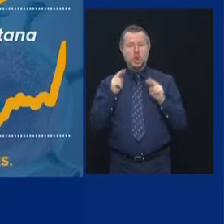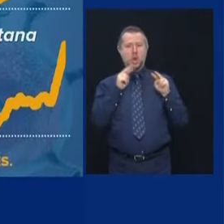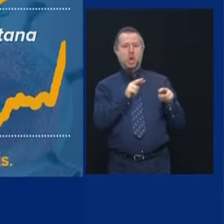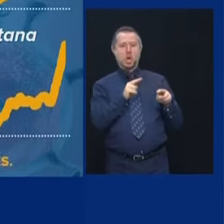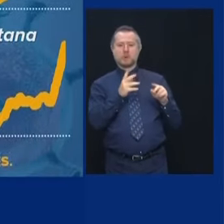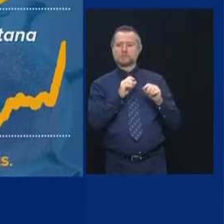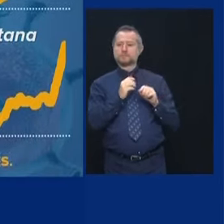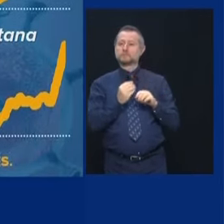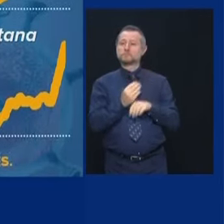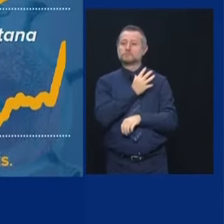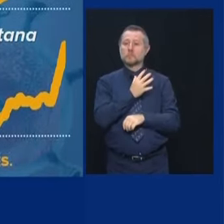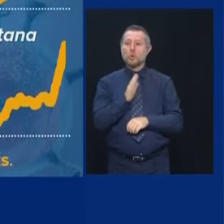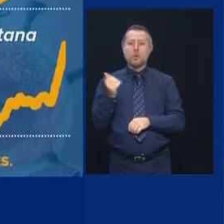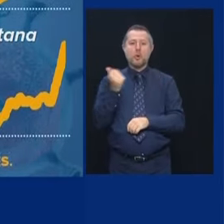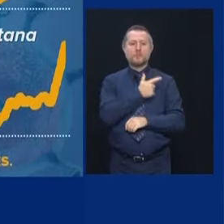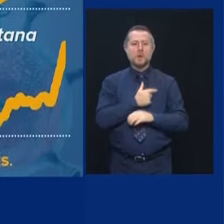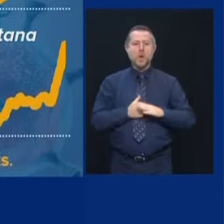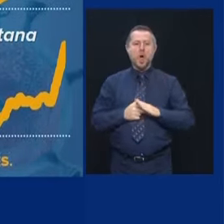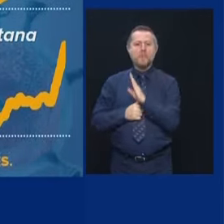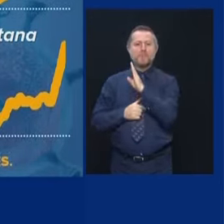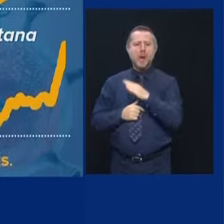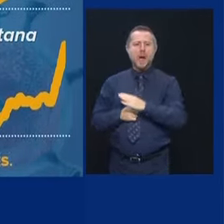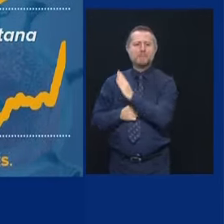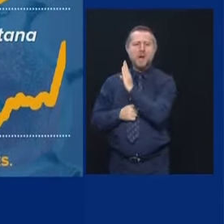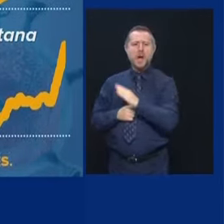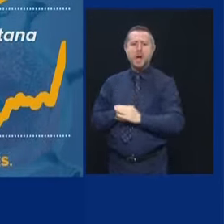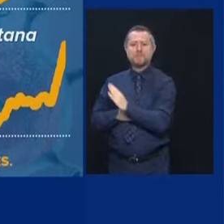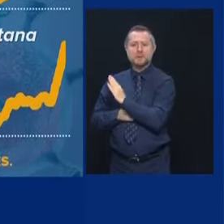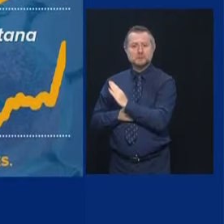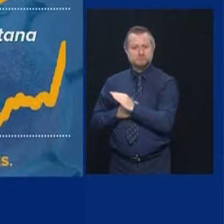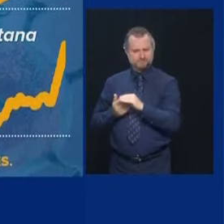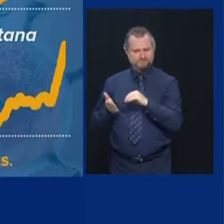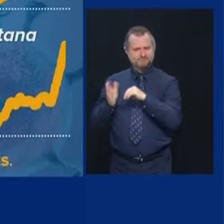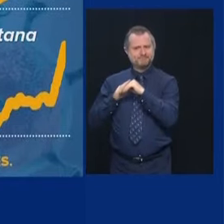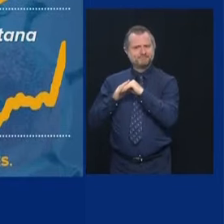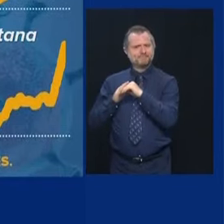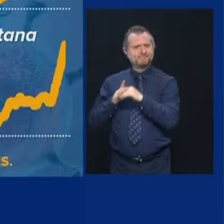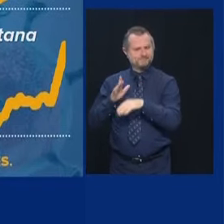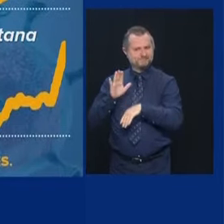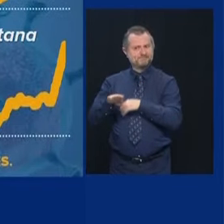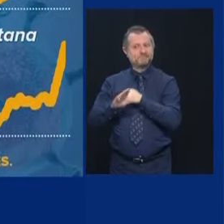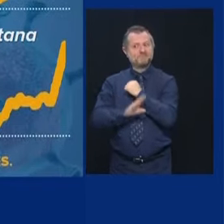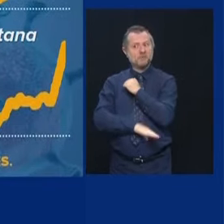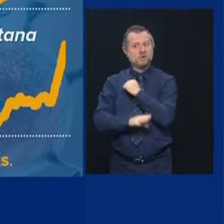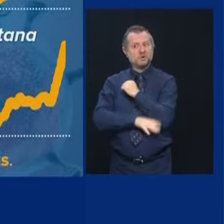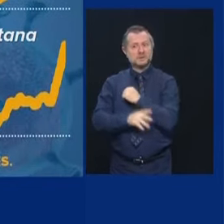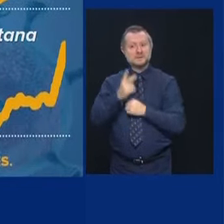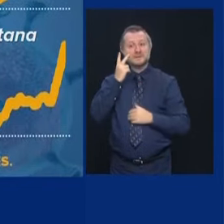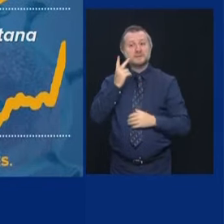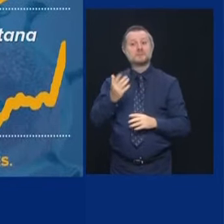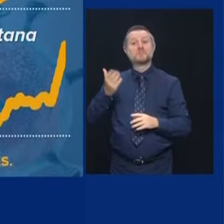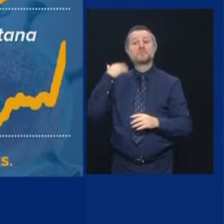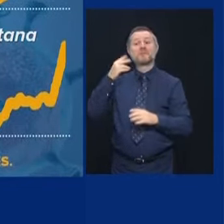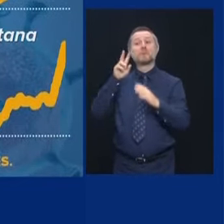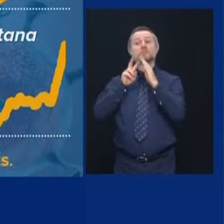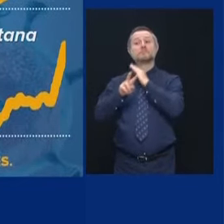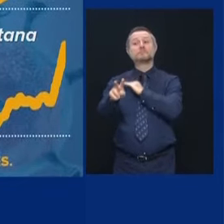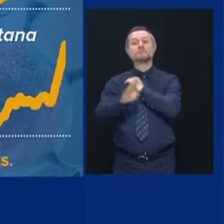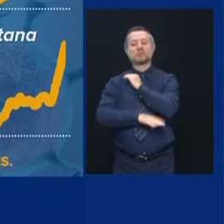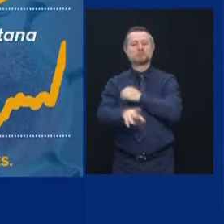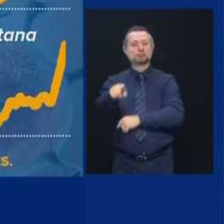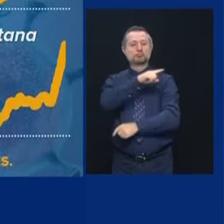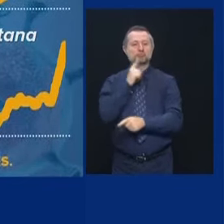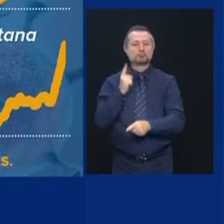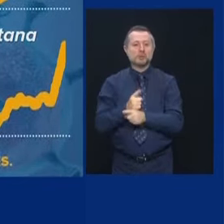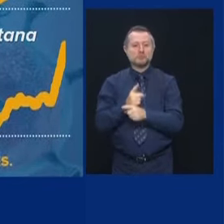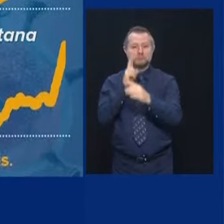going up. So context, beware the fall, has been right. New York is